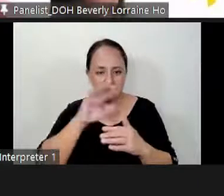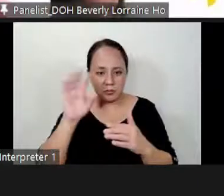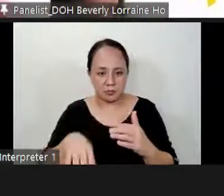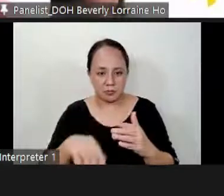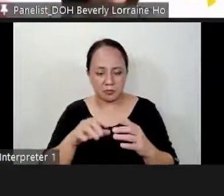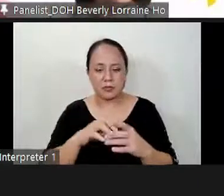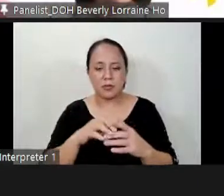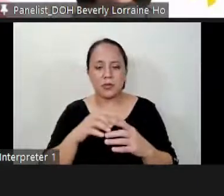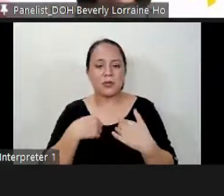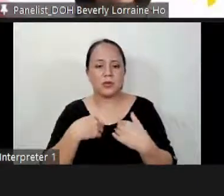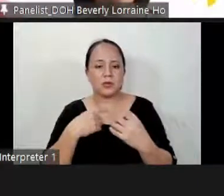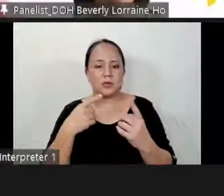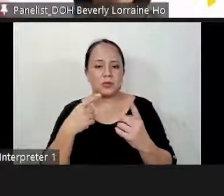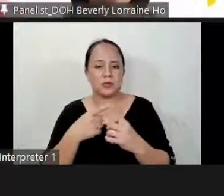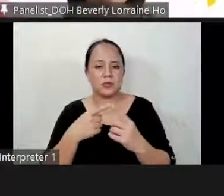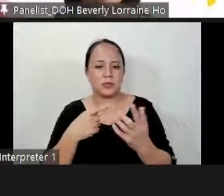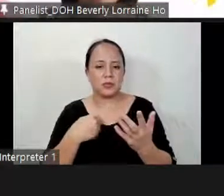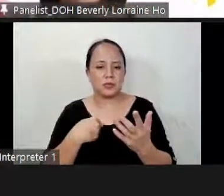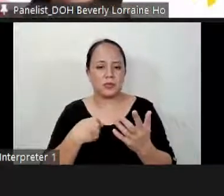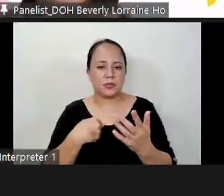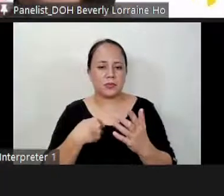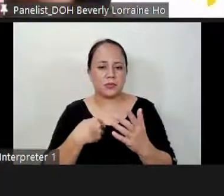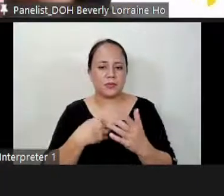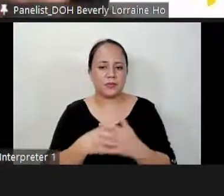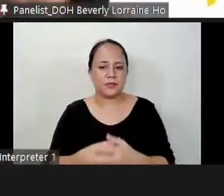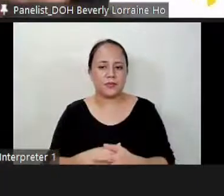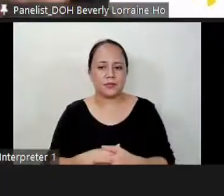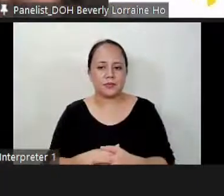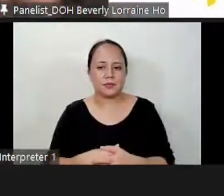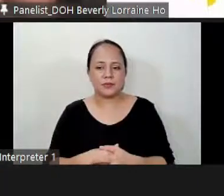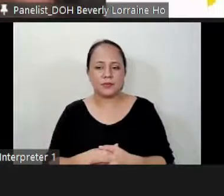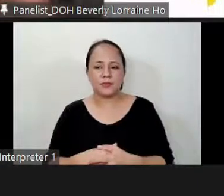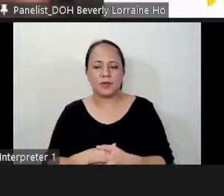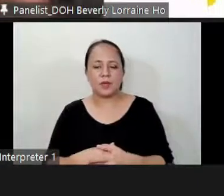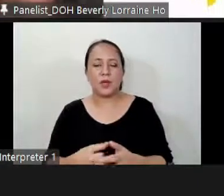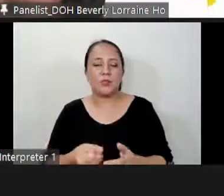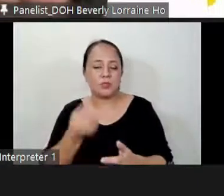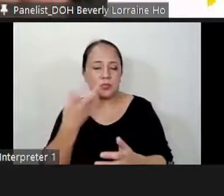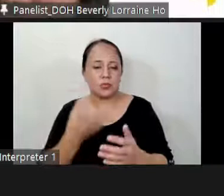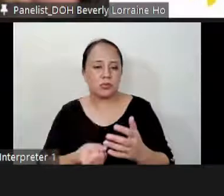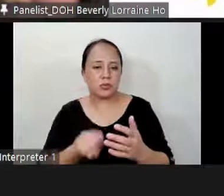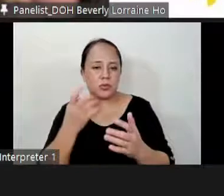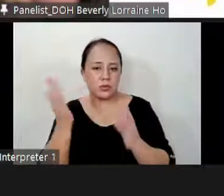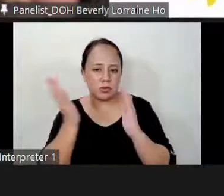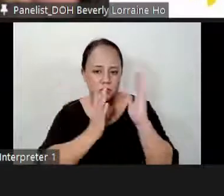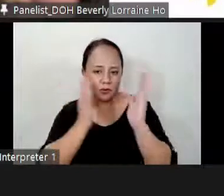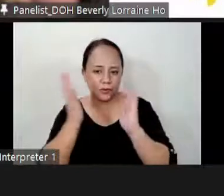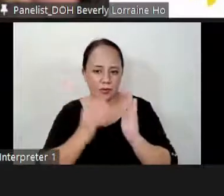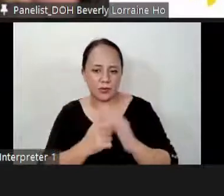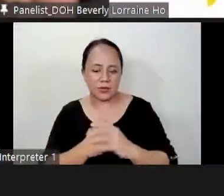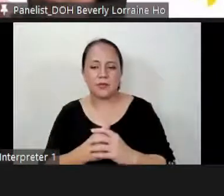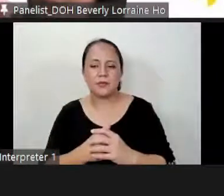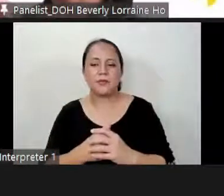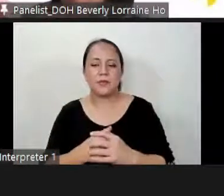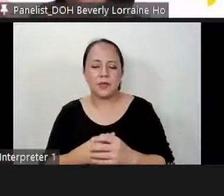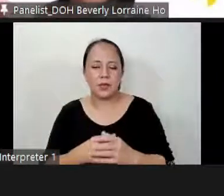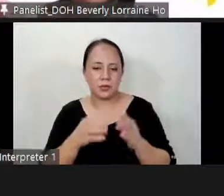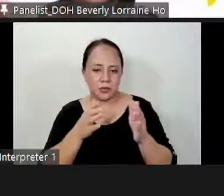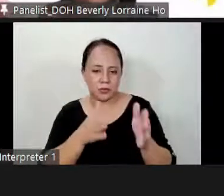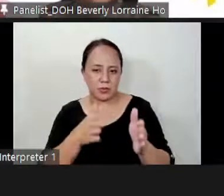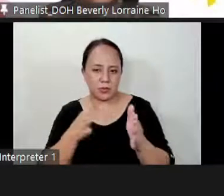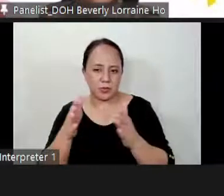working towards the DRGs and costing the services and the modalities